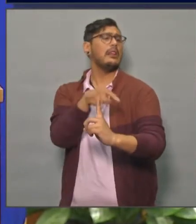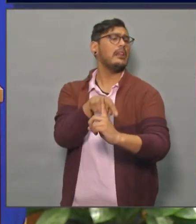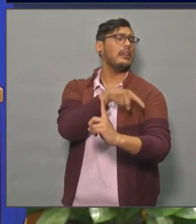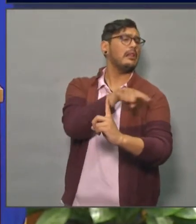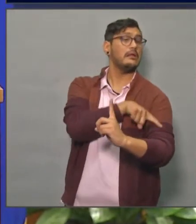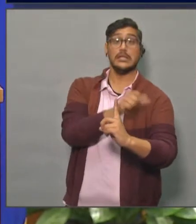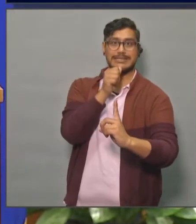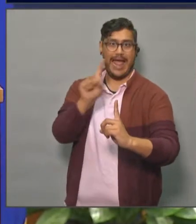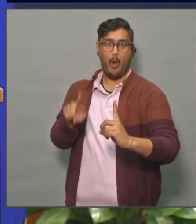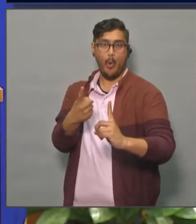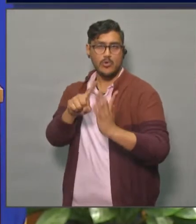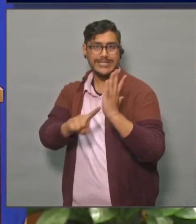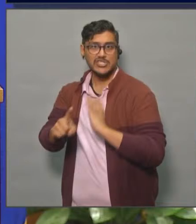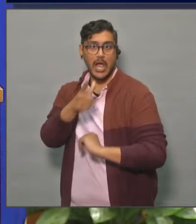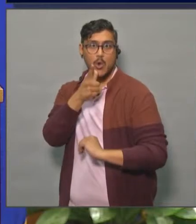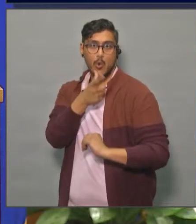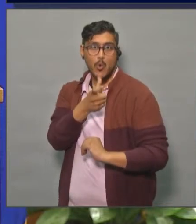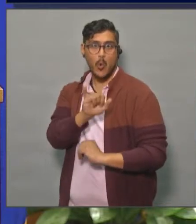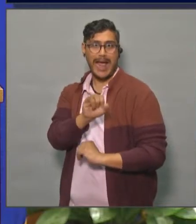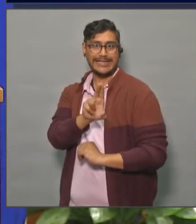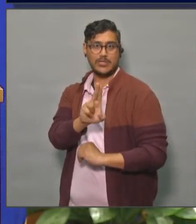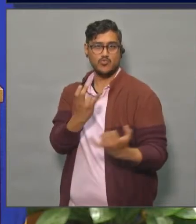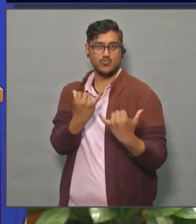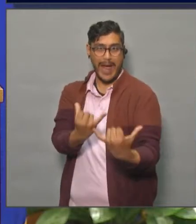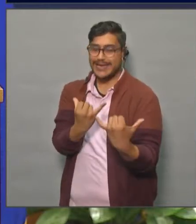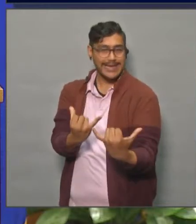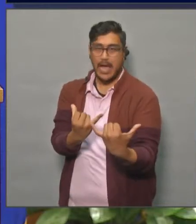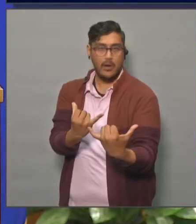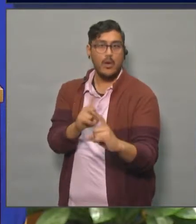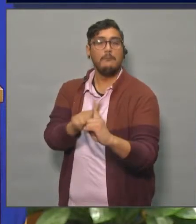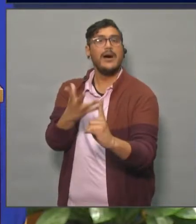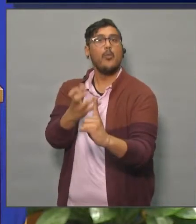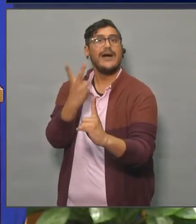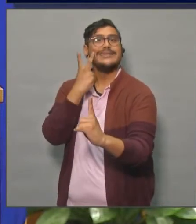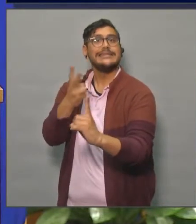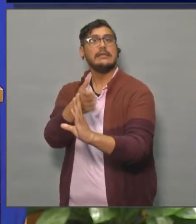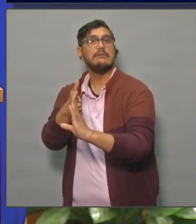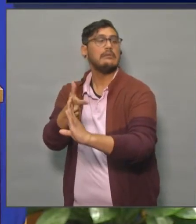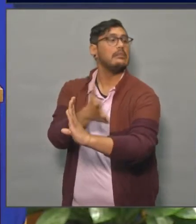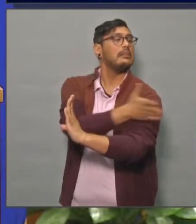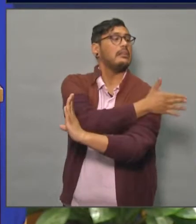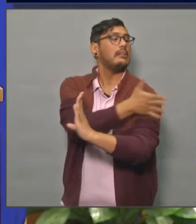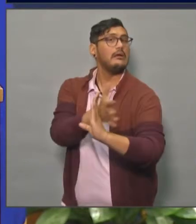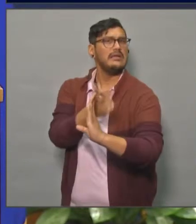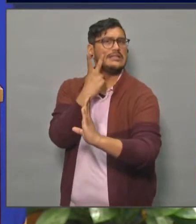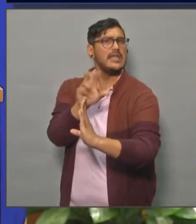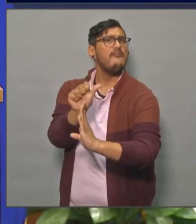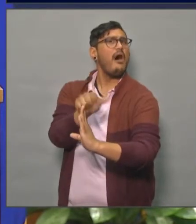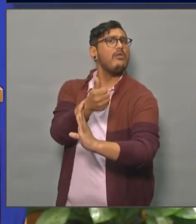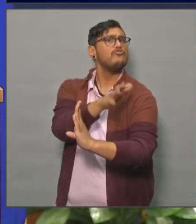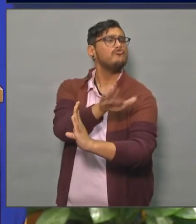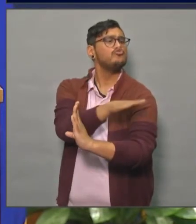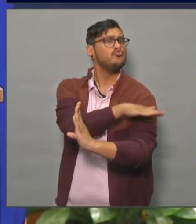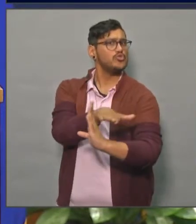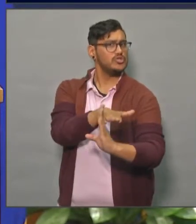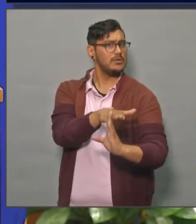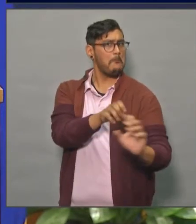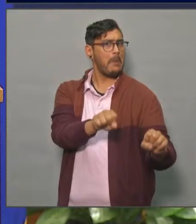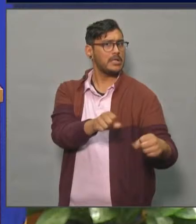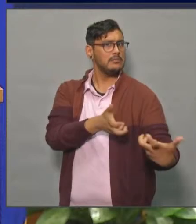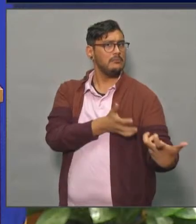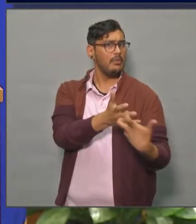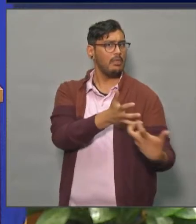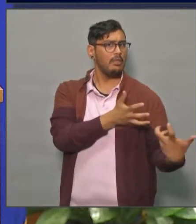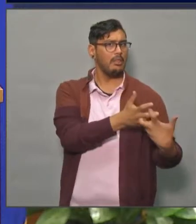in the intensive care unit right now. We actually were looking at whether there were other children that met that case definition who were there a